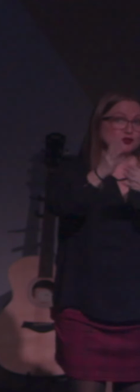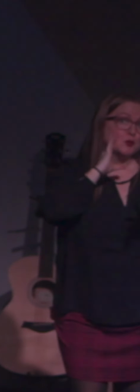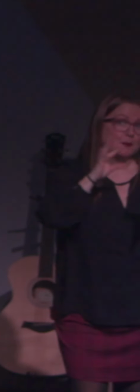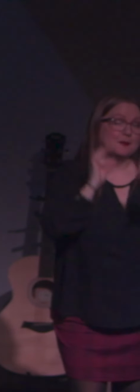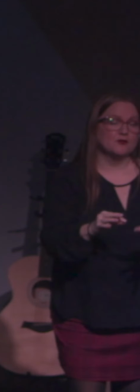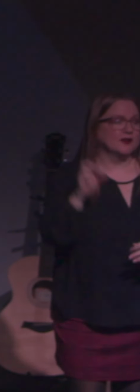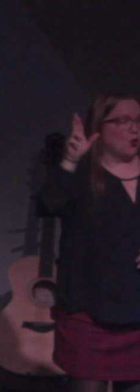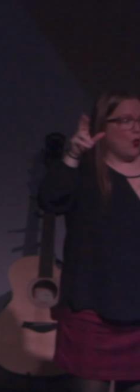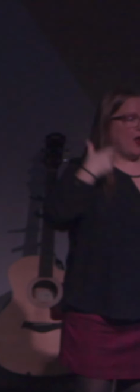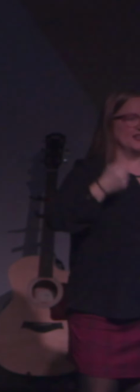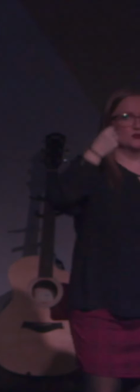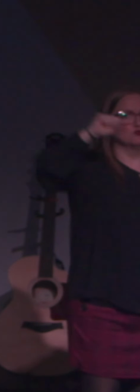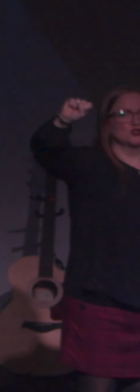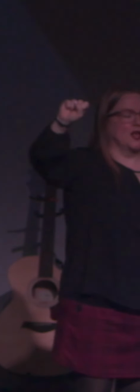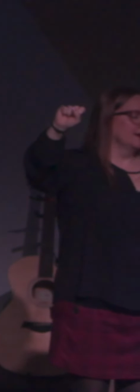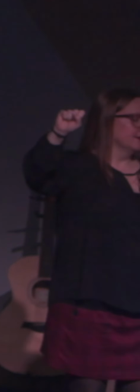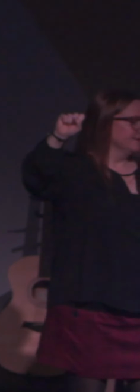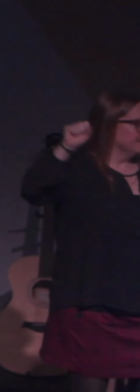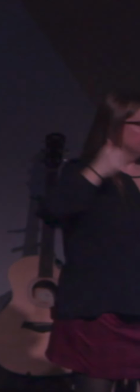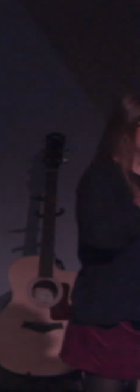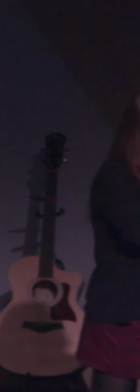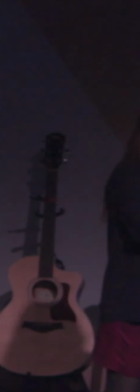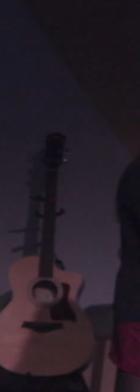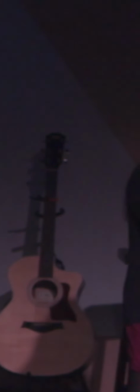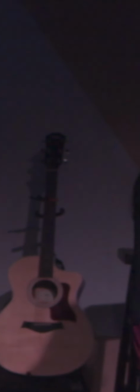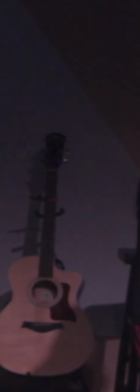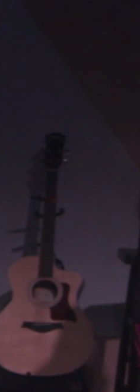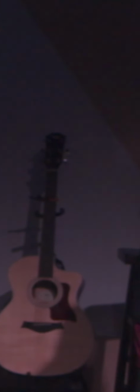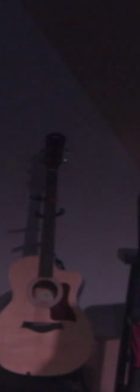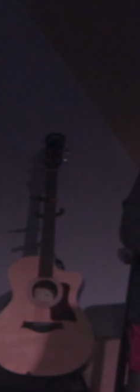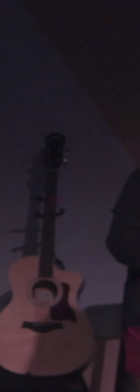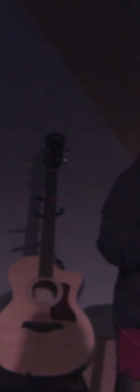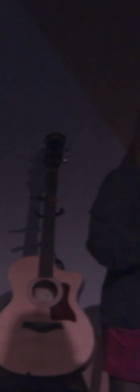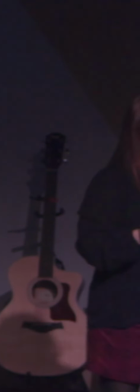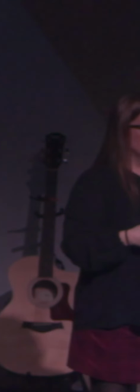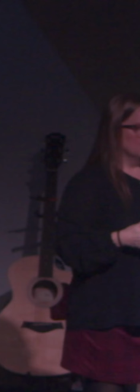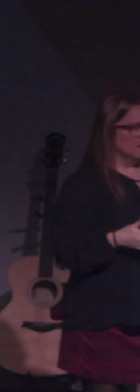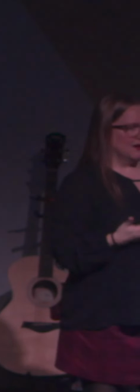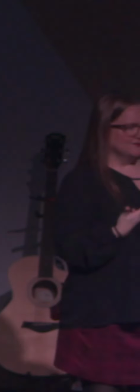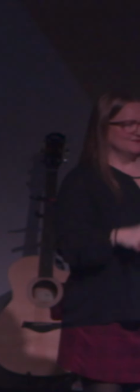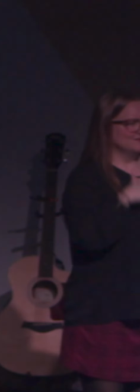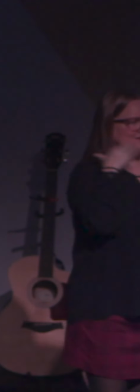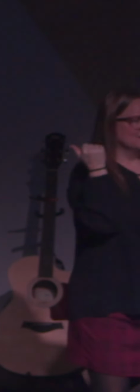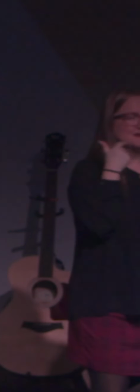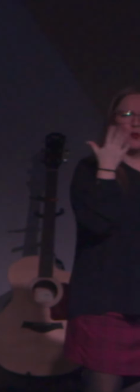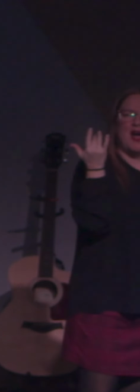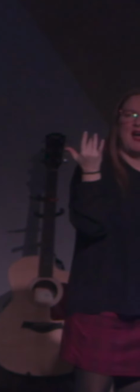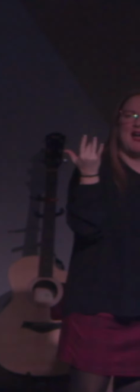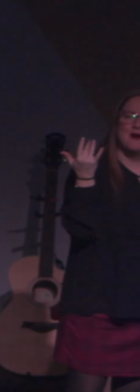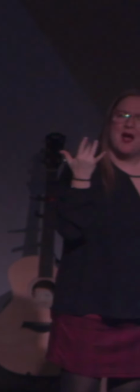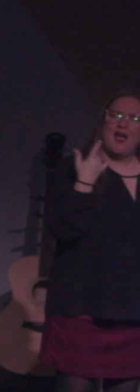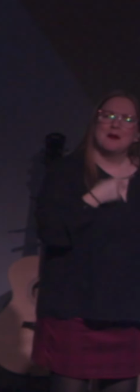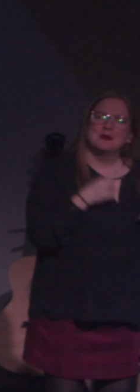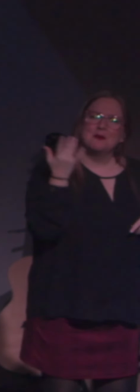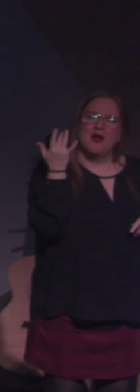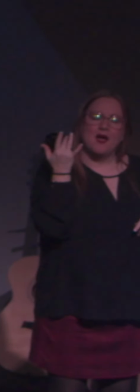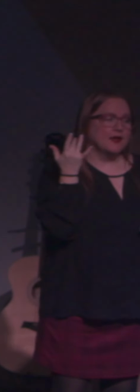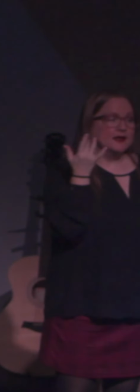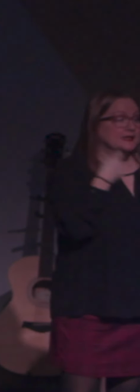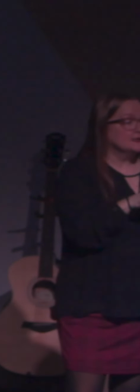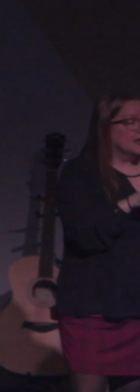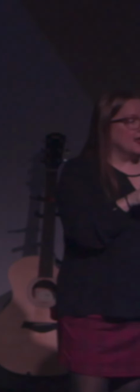reject all this and I need to go do my own thing and try to figure out the dots on my own. I'm done asking why. The question I want to ask is